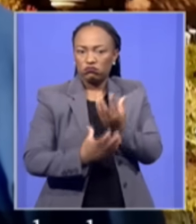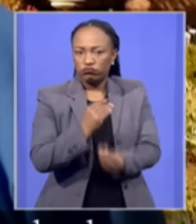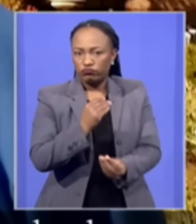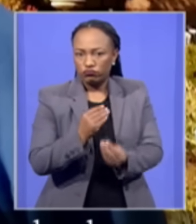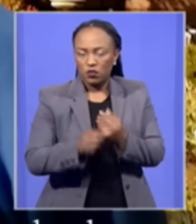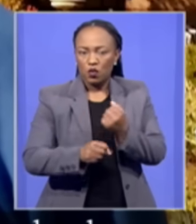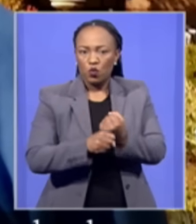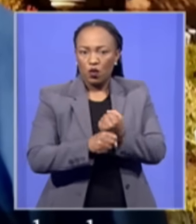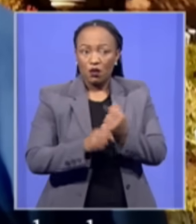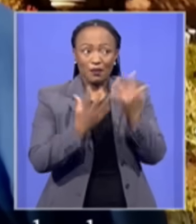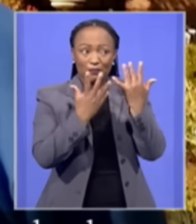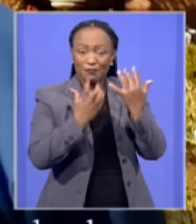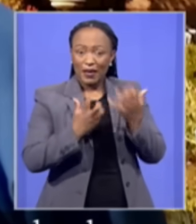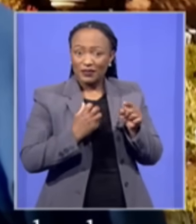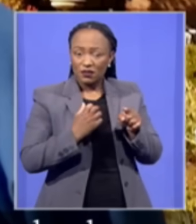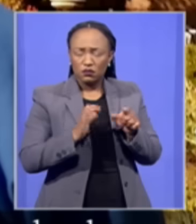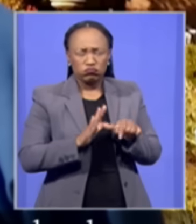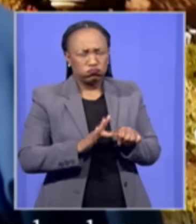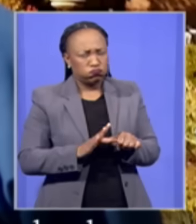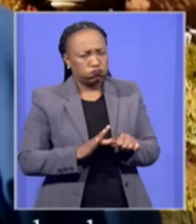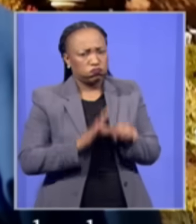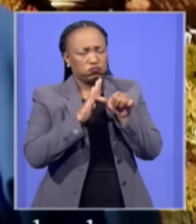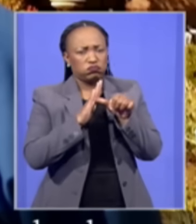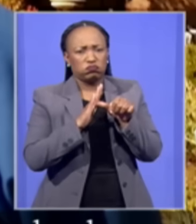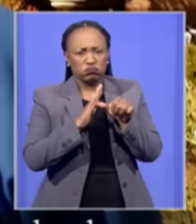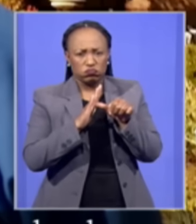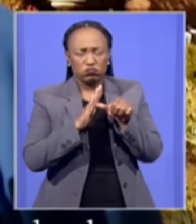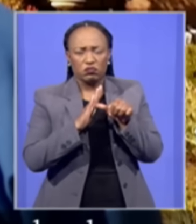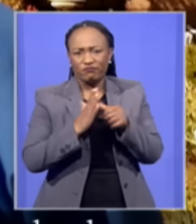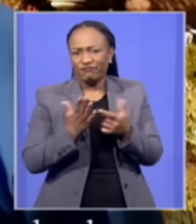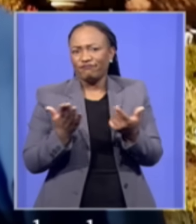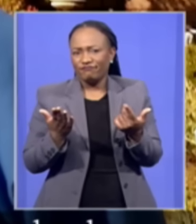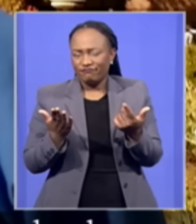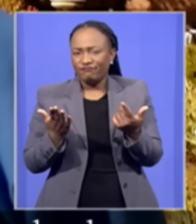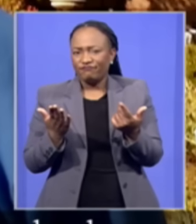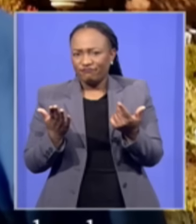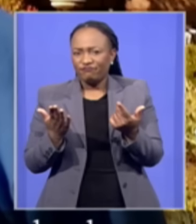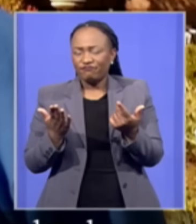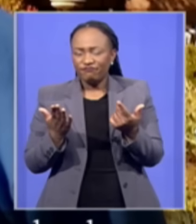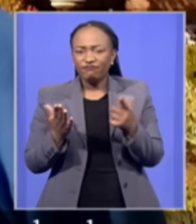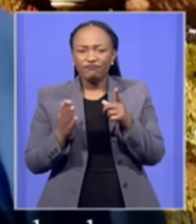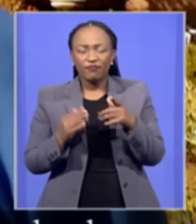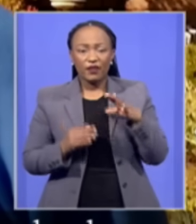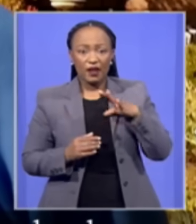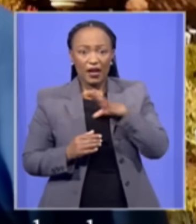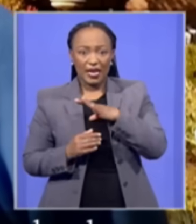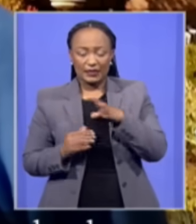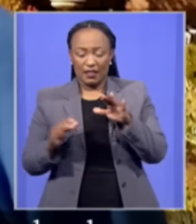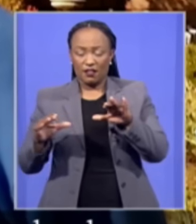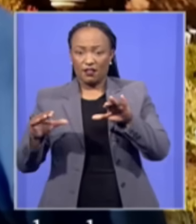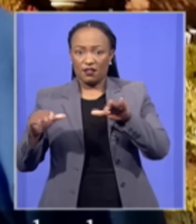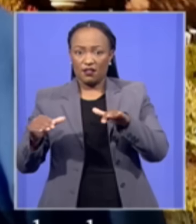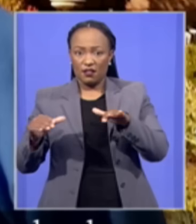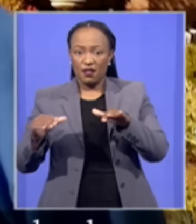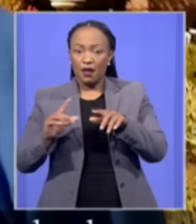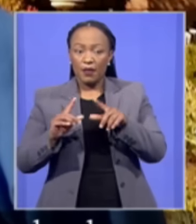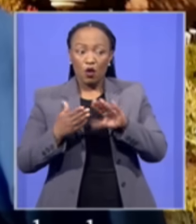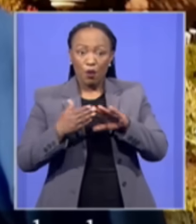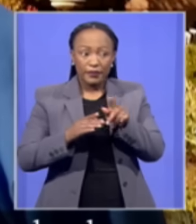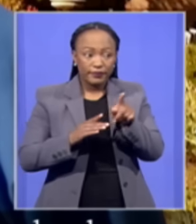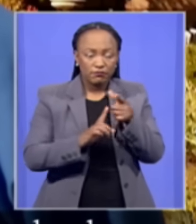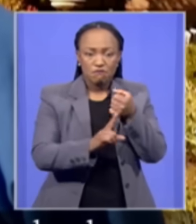budget is a crucial one. You know, it rests upon the council itself, but it affects the community